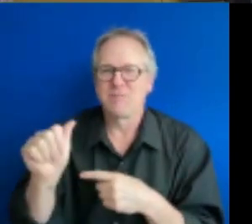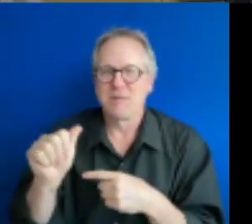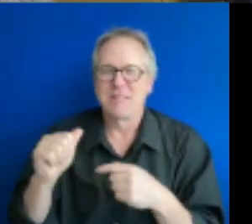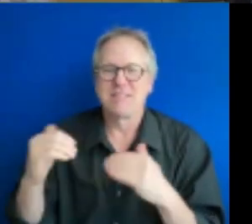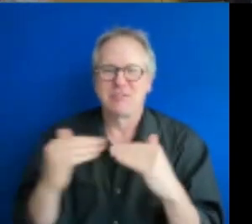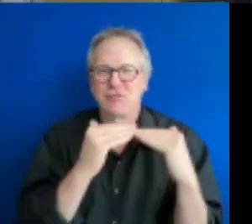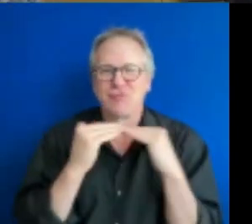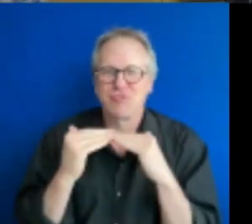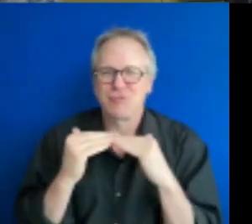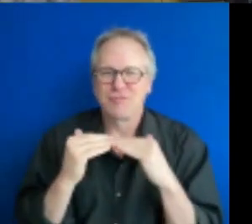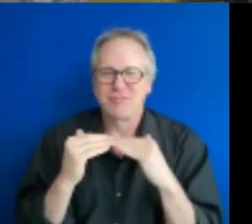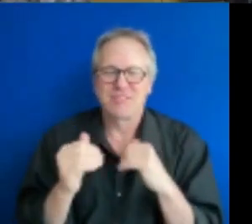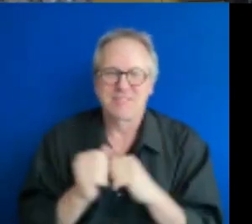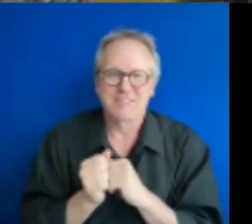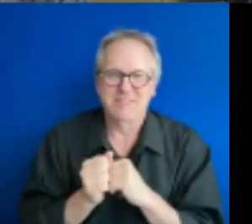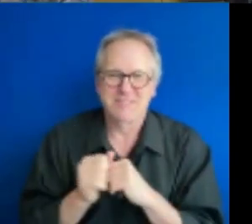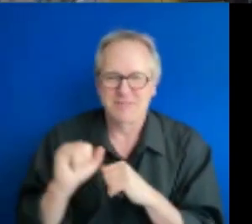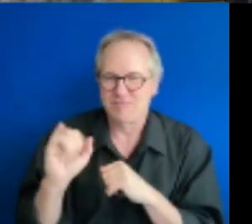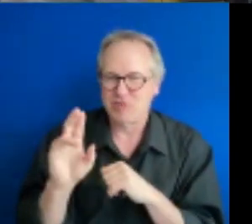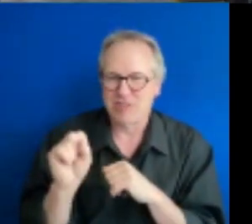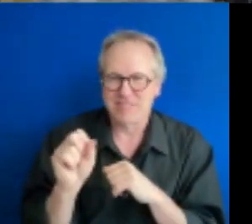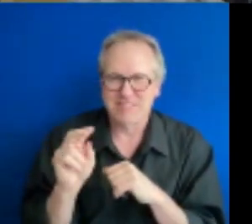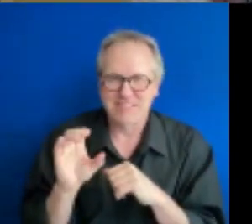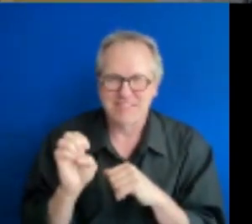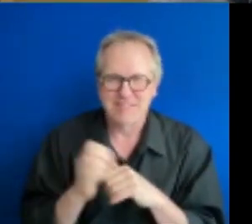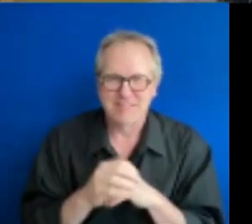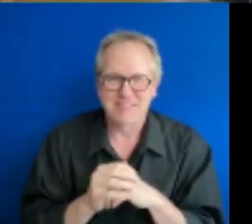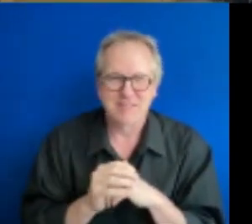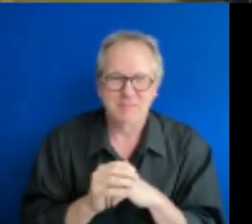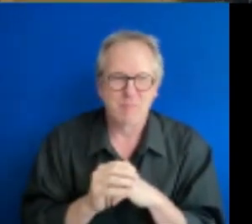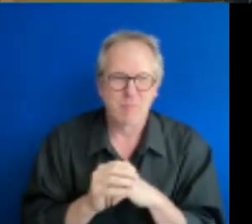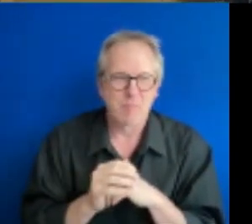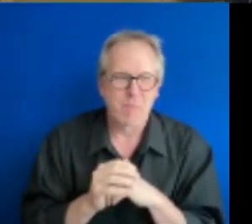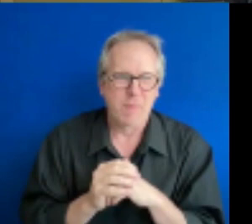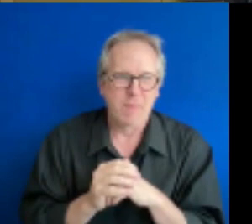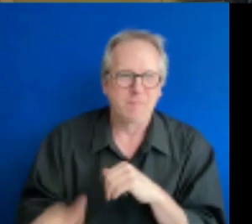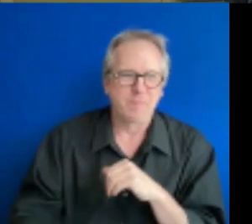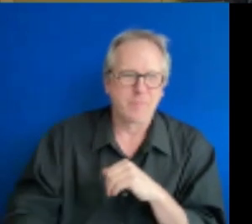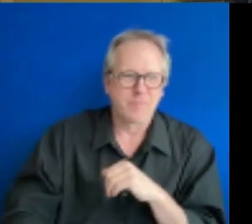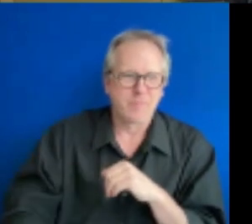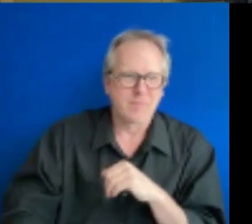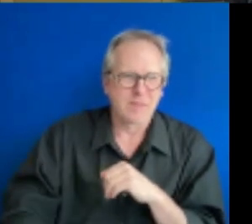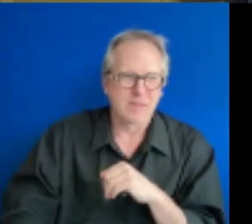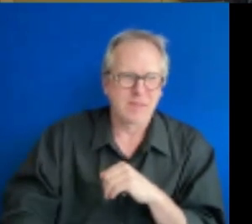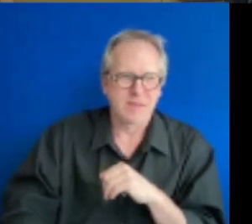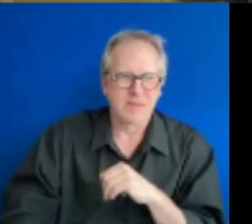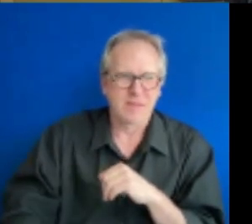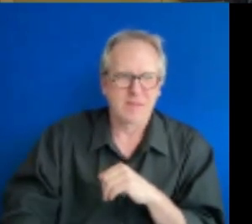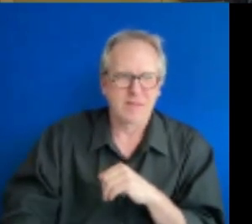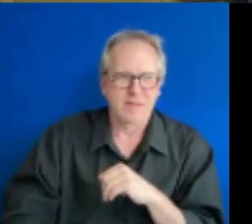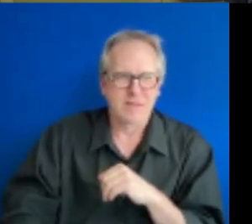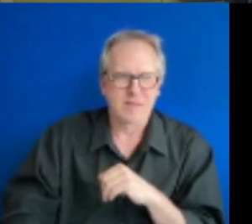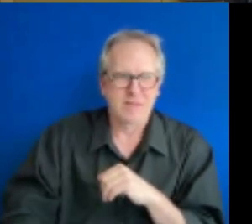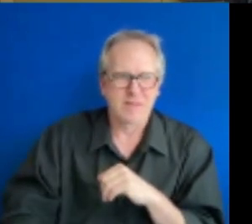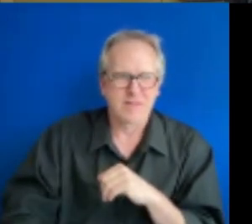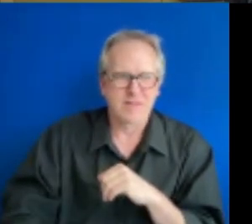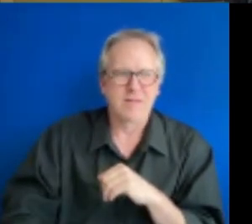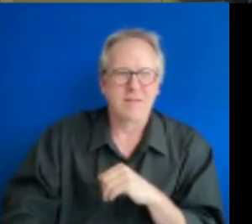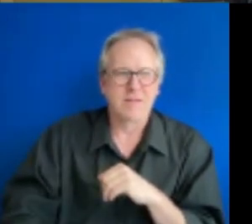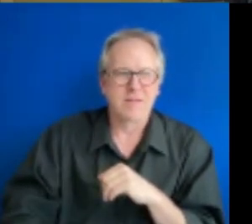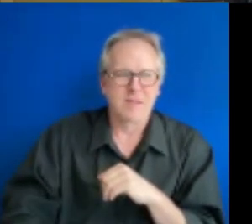commandment, either way. But yeah, I've been reading